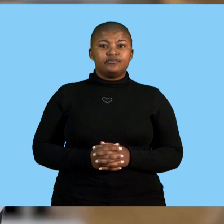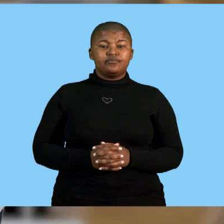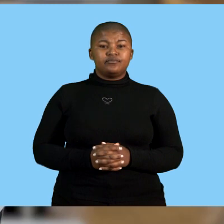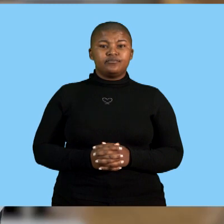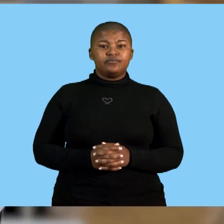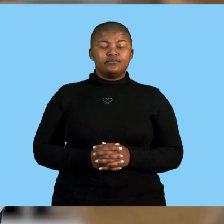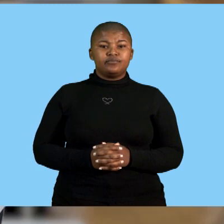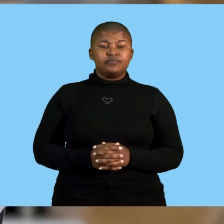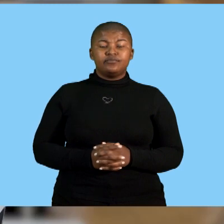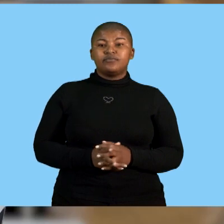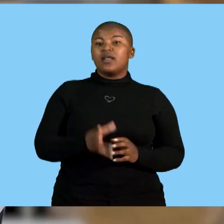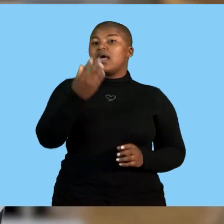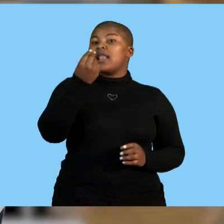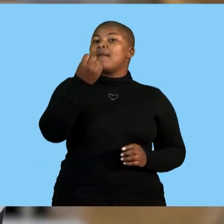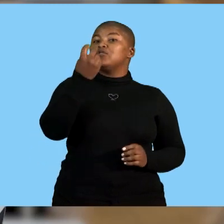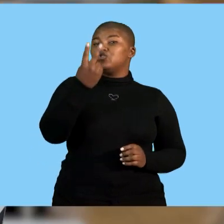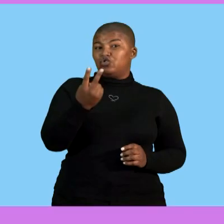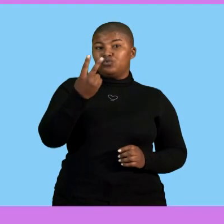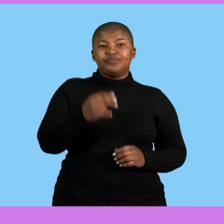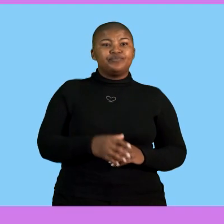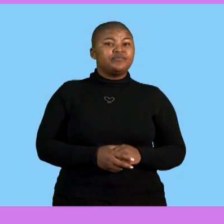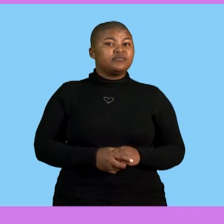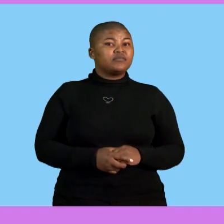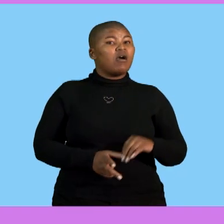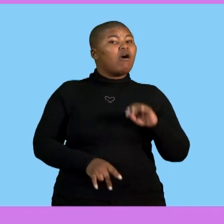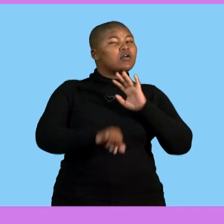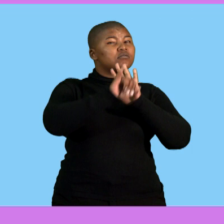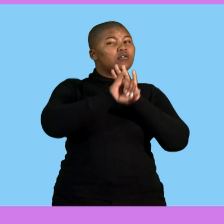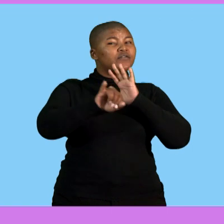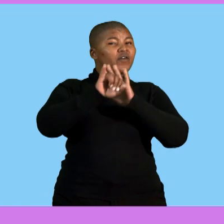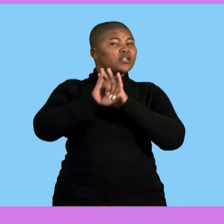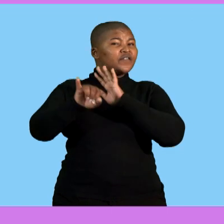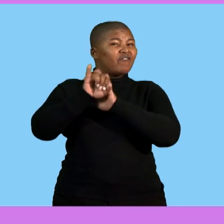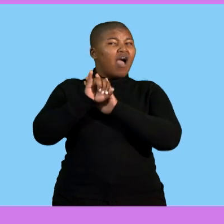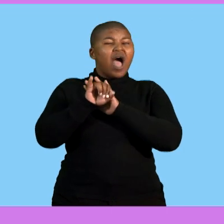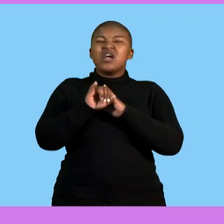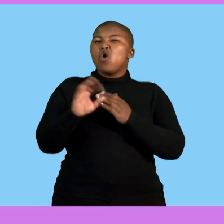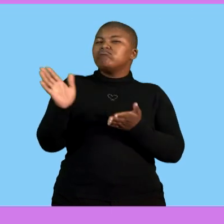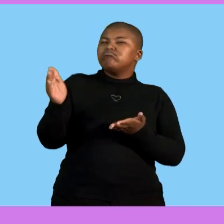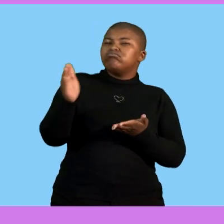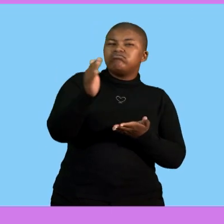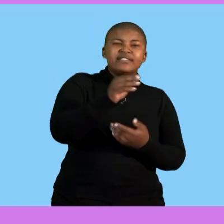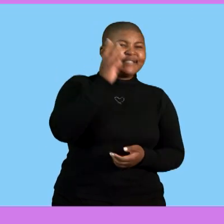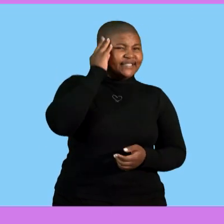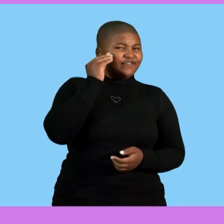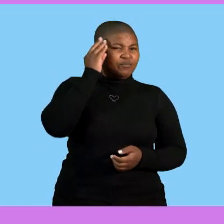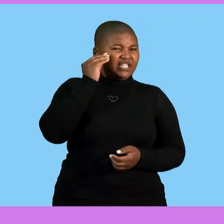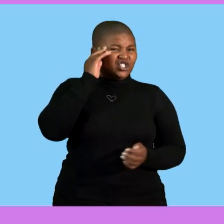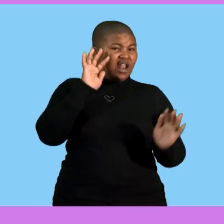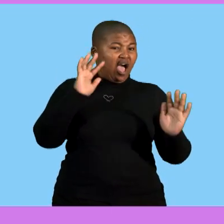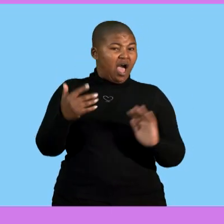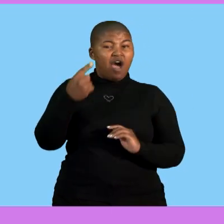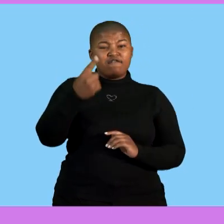Then number 2, identify the instruments that could be used to collect data for the